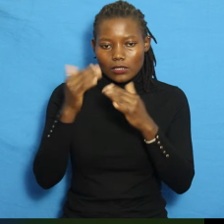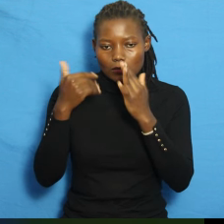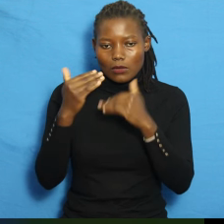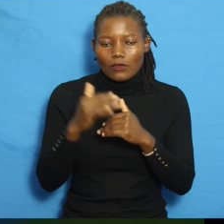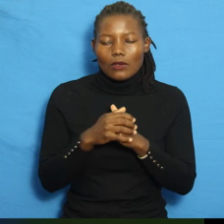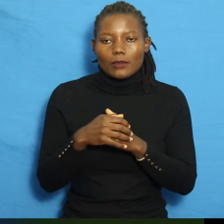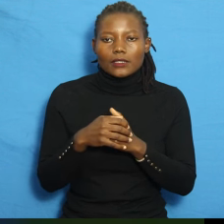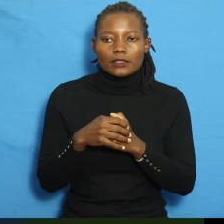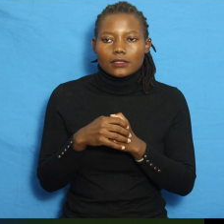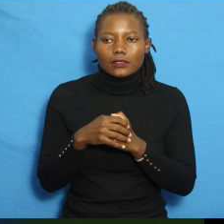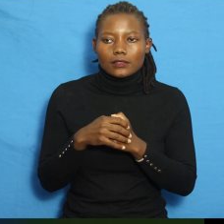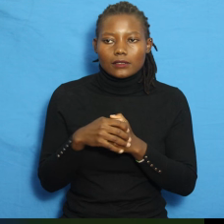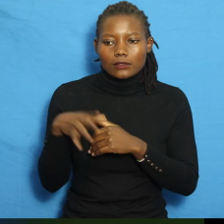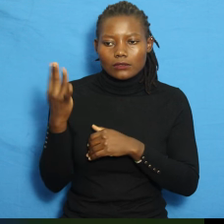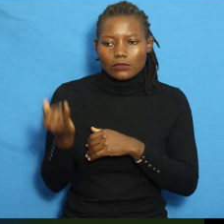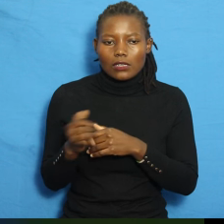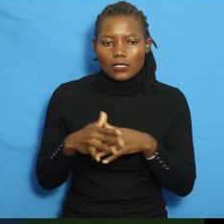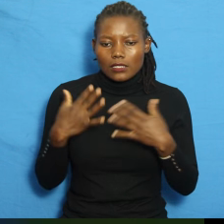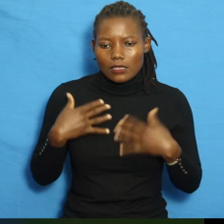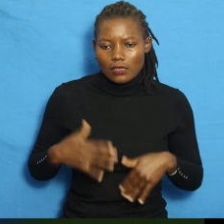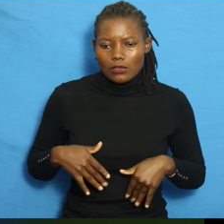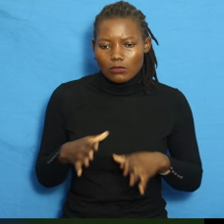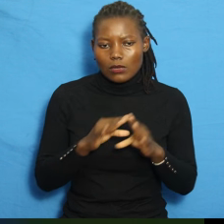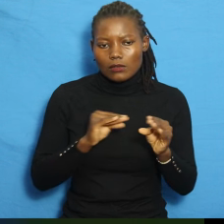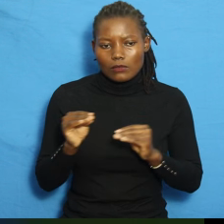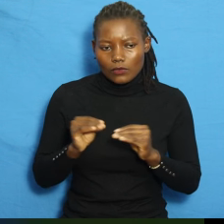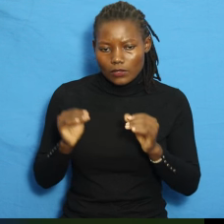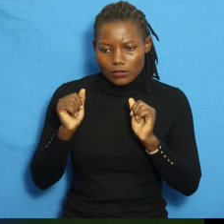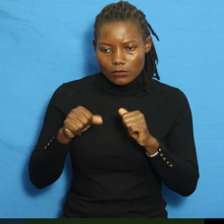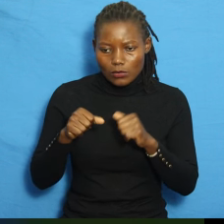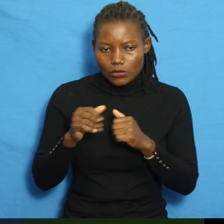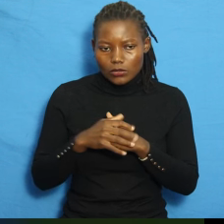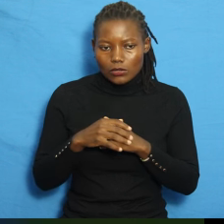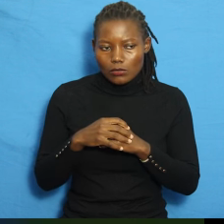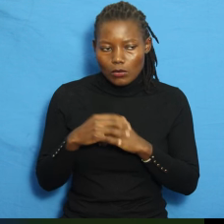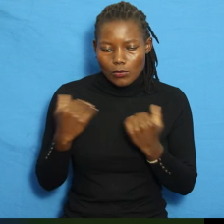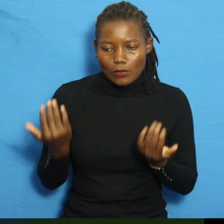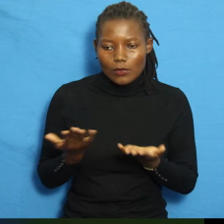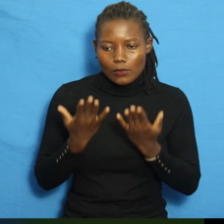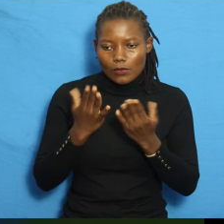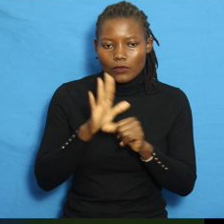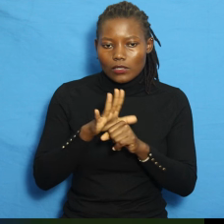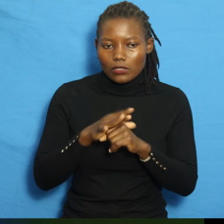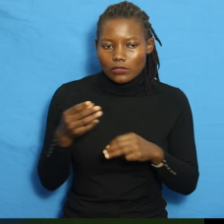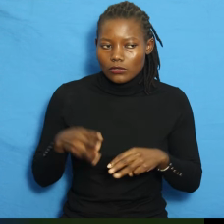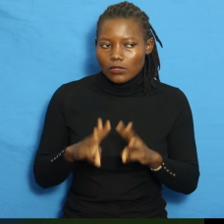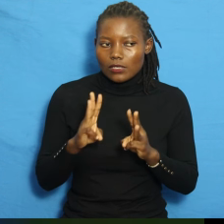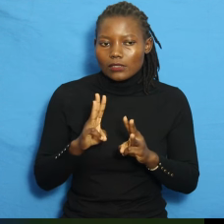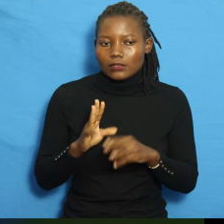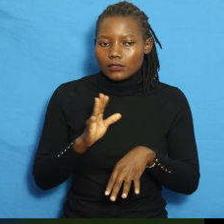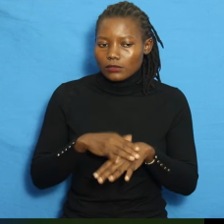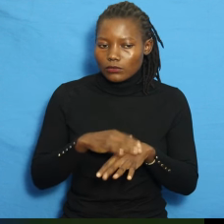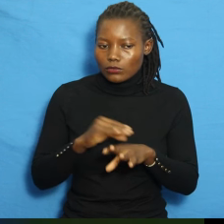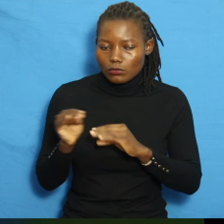performance because human movement can be enhanced in so many ways. Effective movement involves